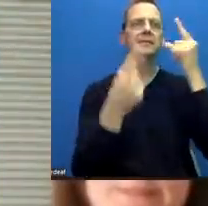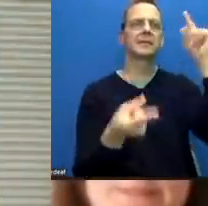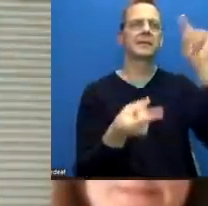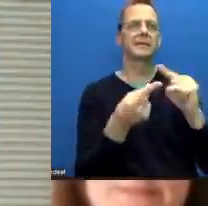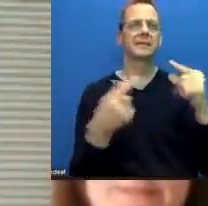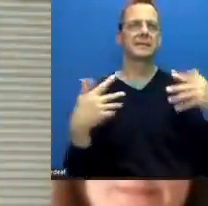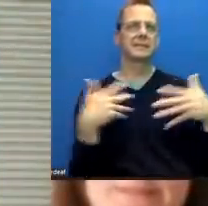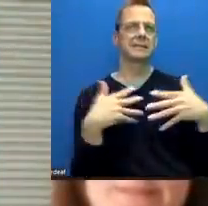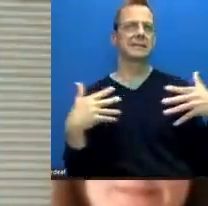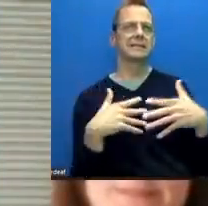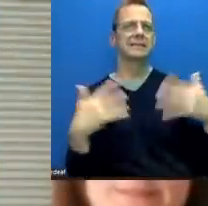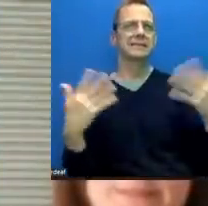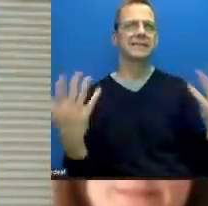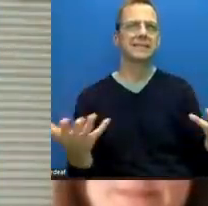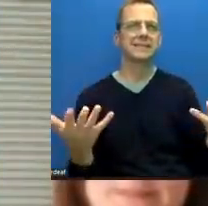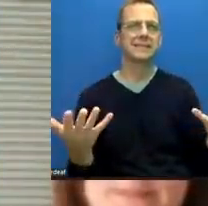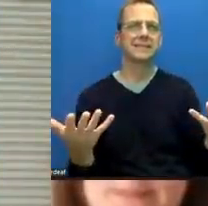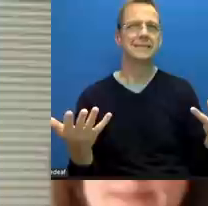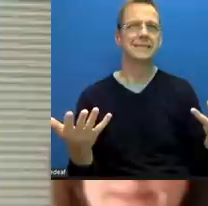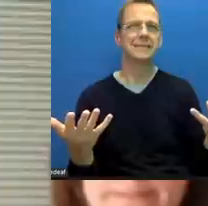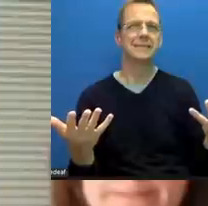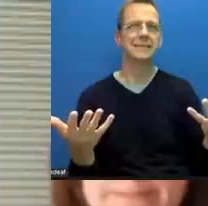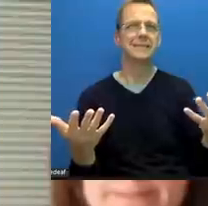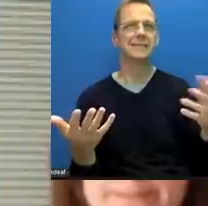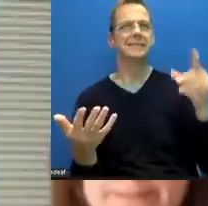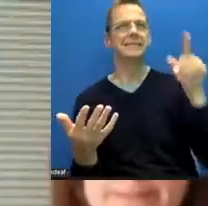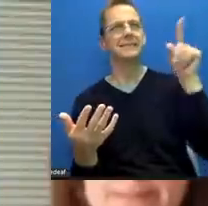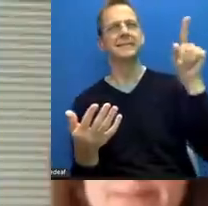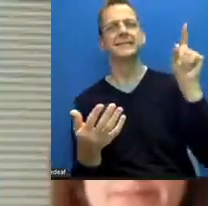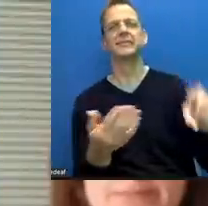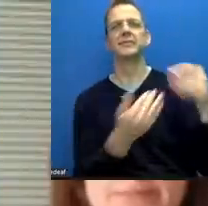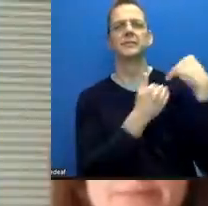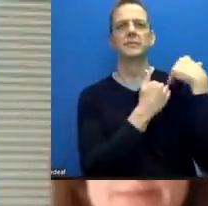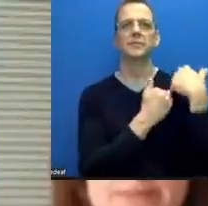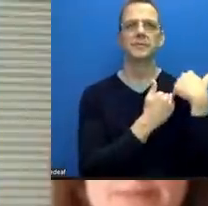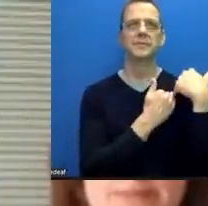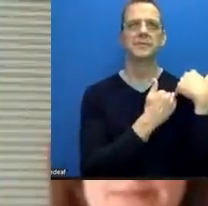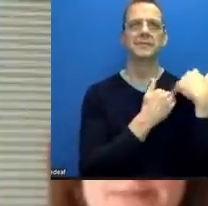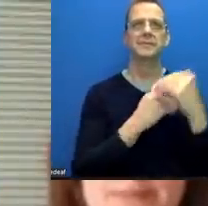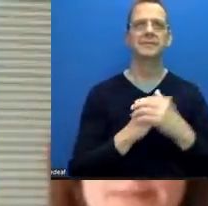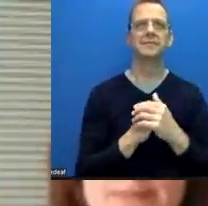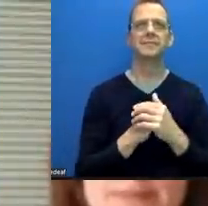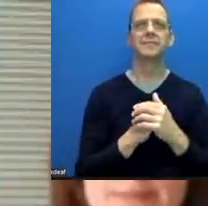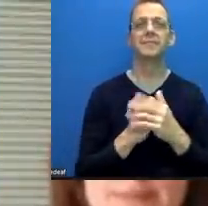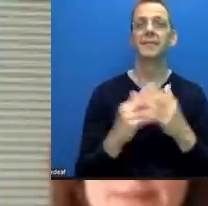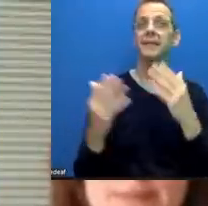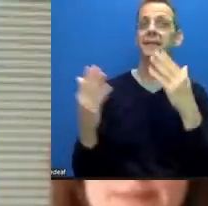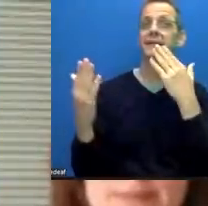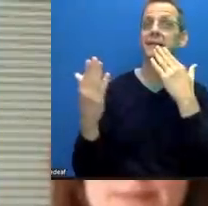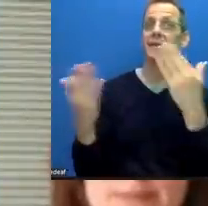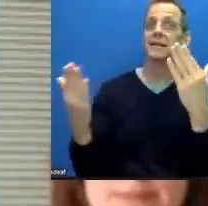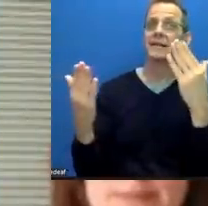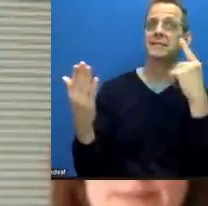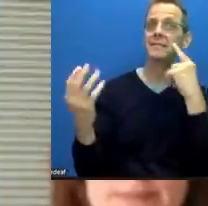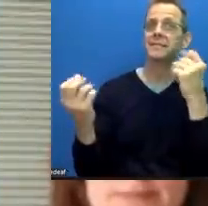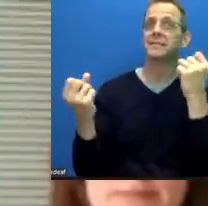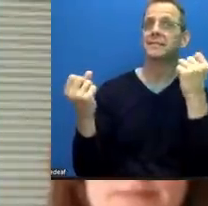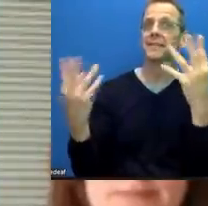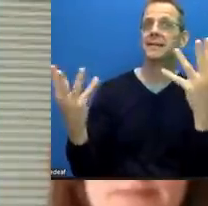Thank you so very much for that. I'm going to have to unfortunately say that I think that is all the time that we have